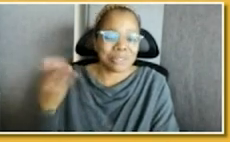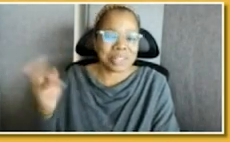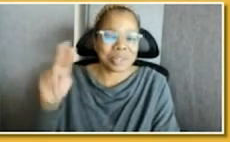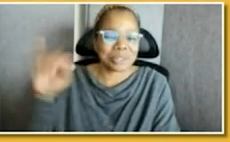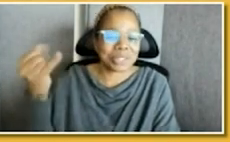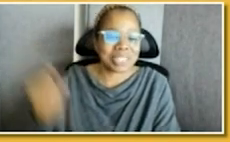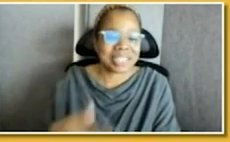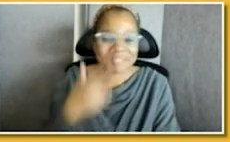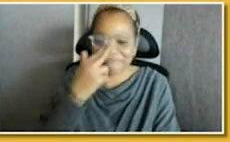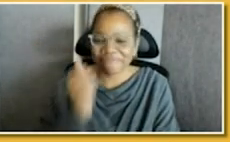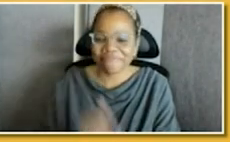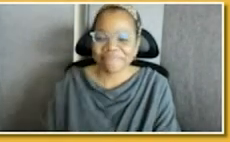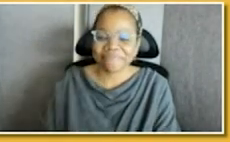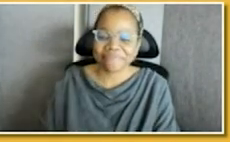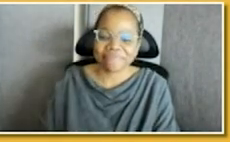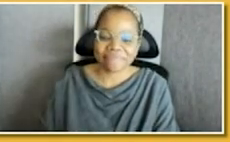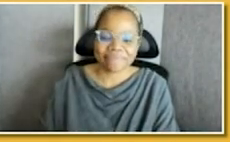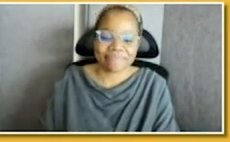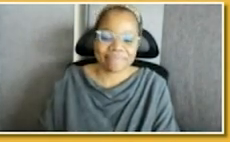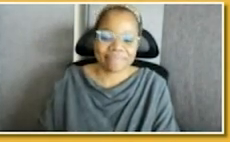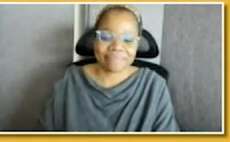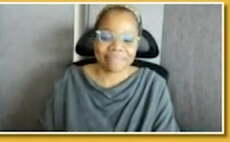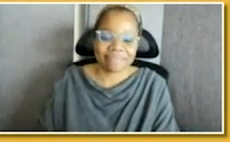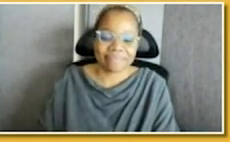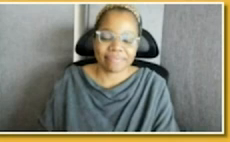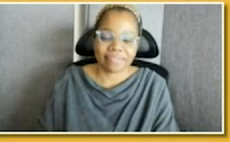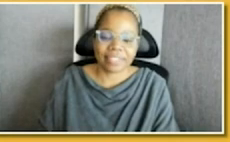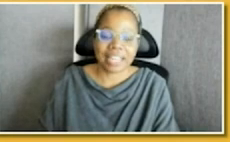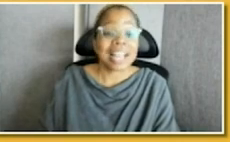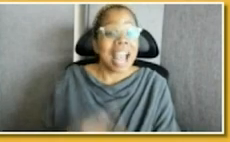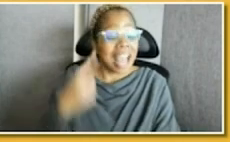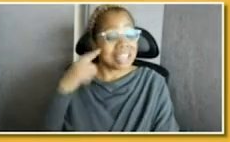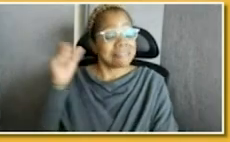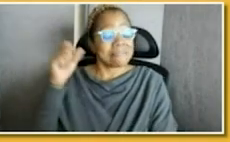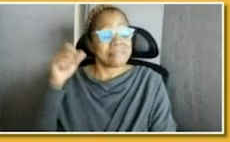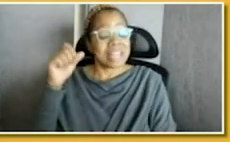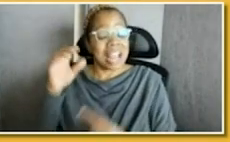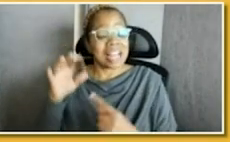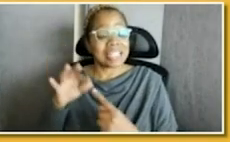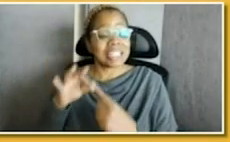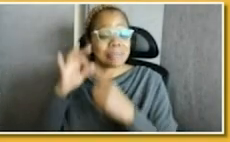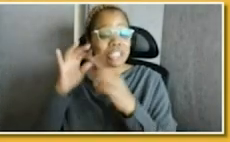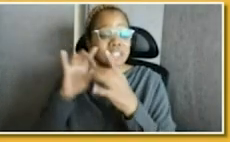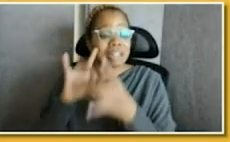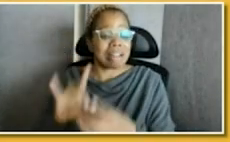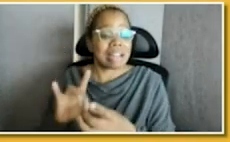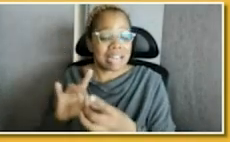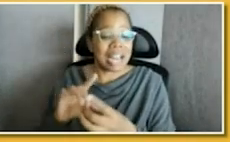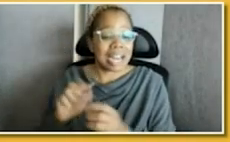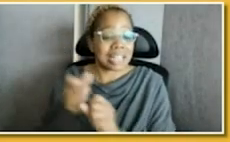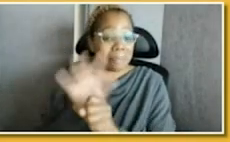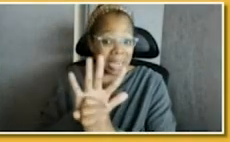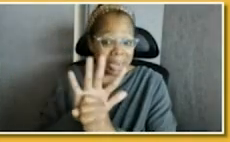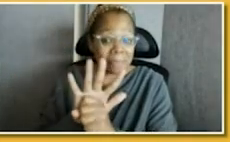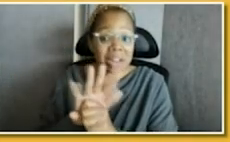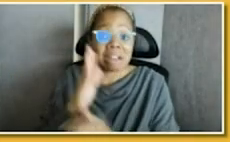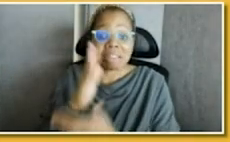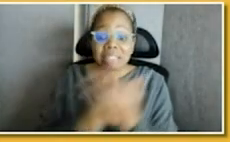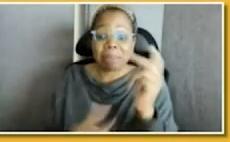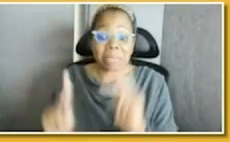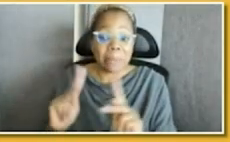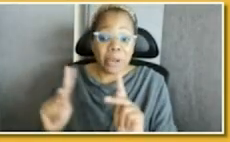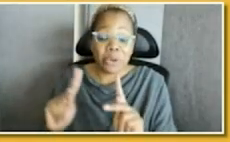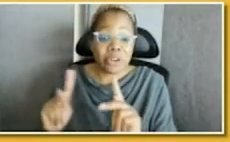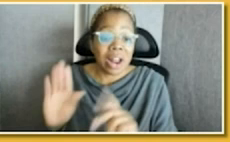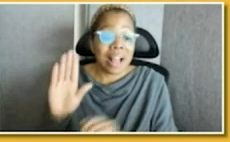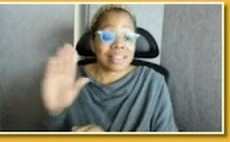Yeah. And I think especially under the pandemic, right? I mean, there are some people for whom like their postal deliver was probably